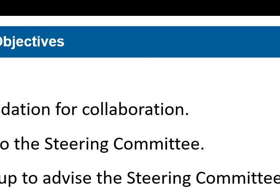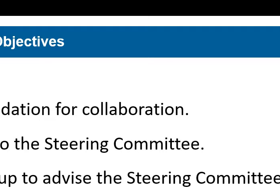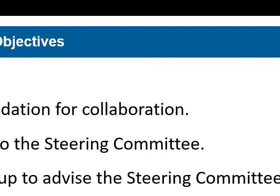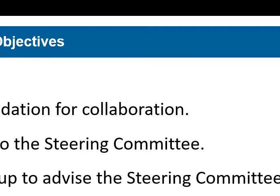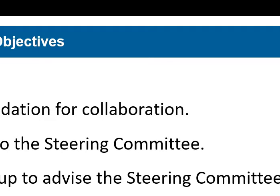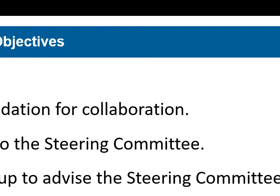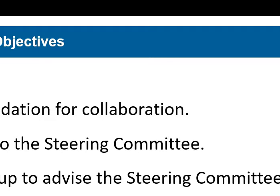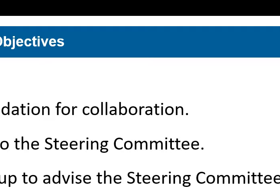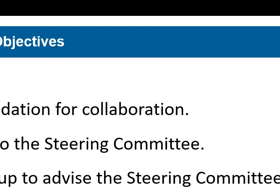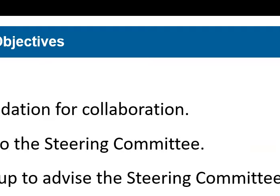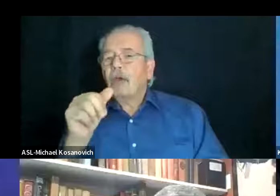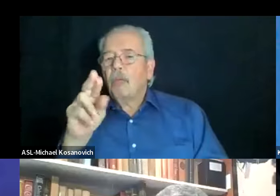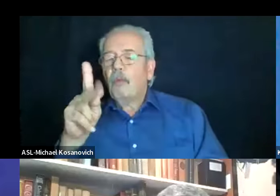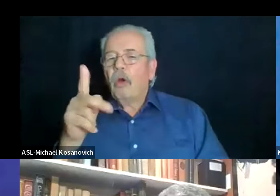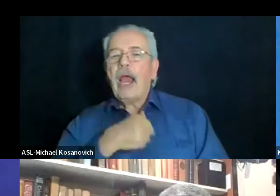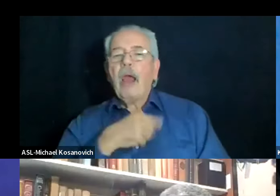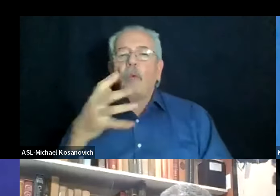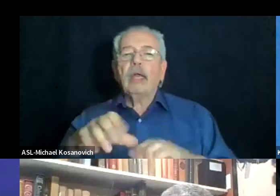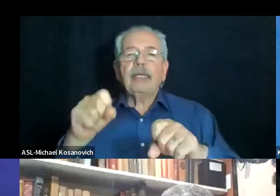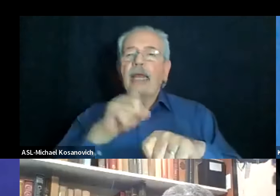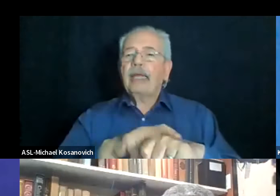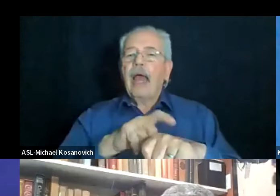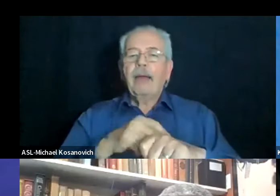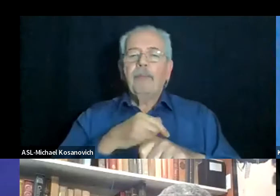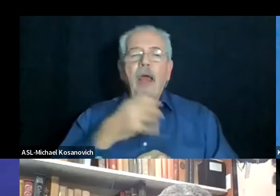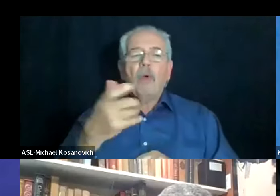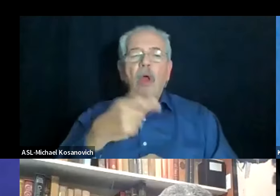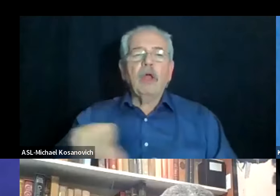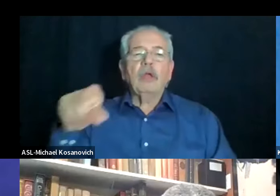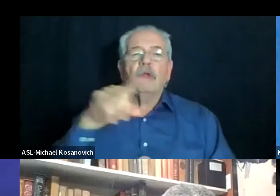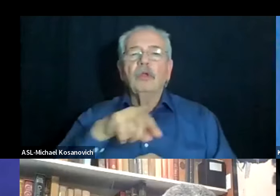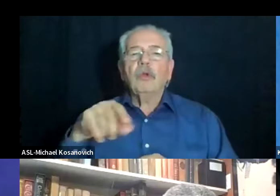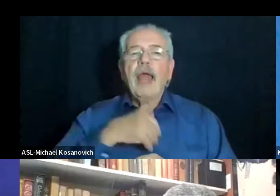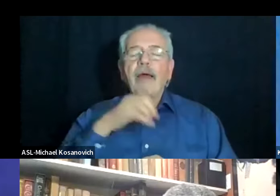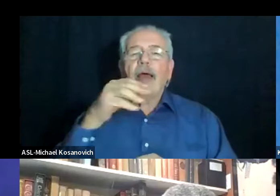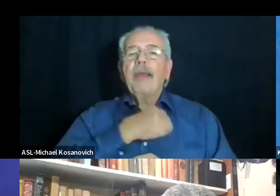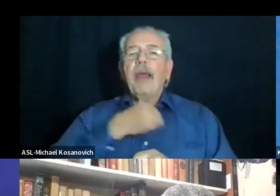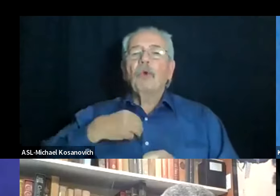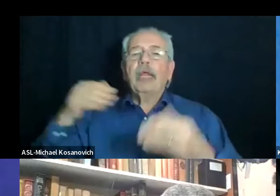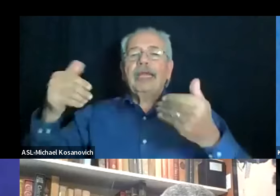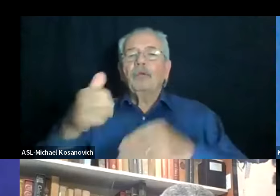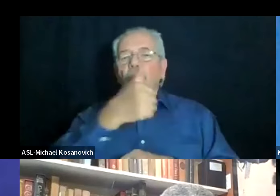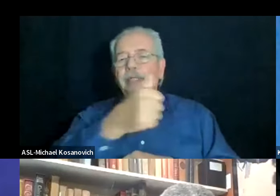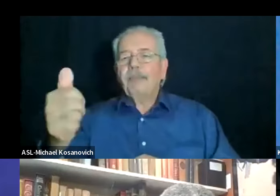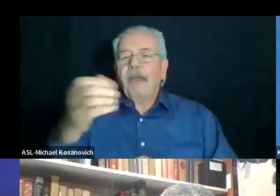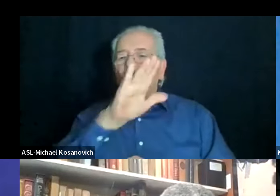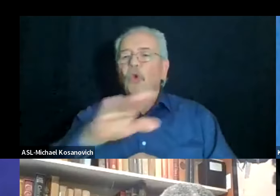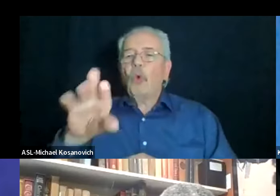Thank you, Mark. I just want to take a moment to have each of our steering committees introduce yourselves and your